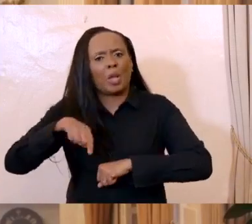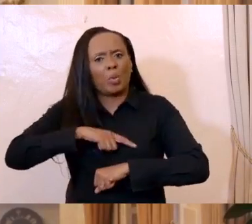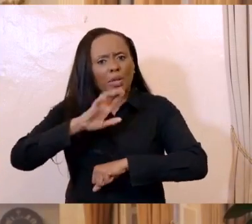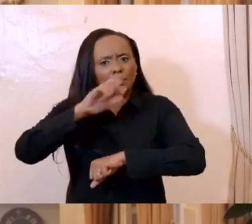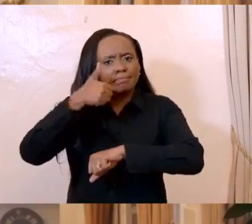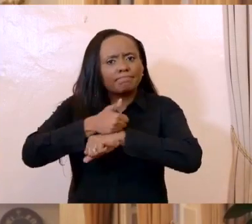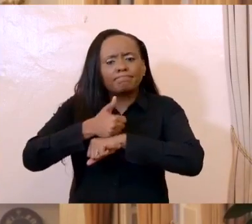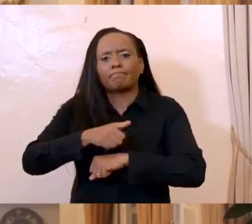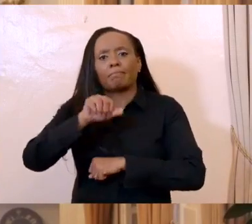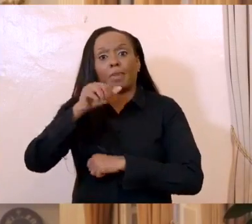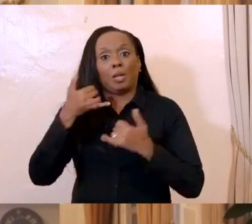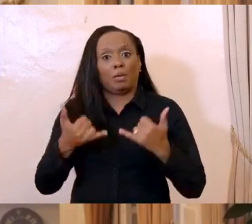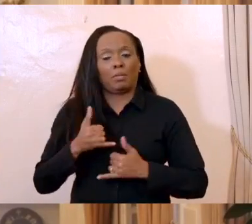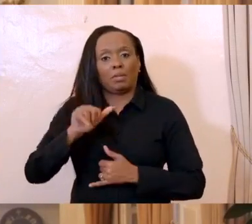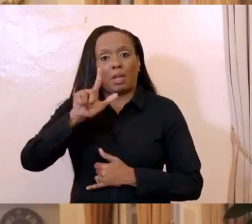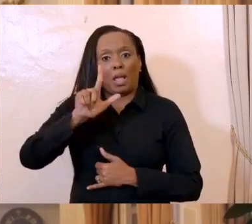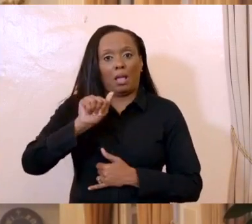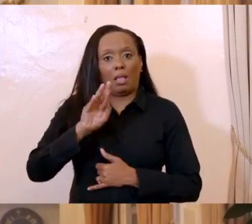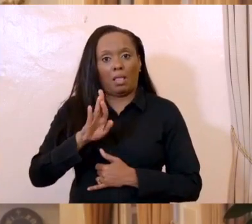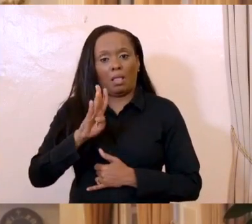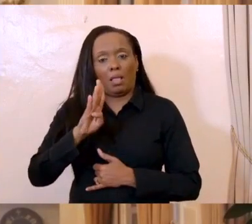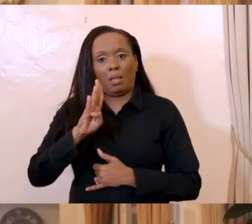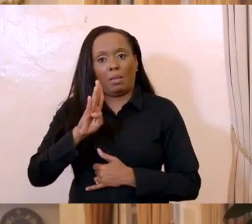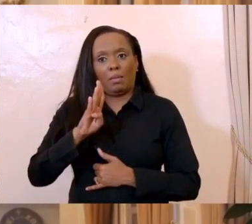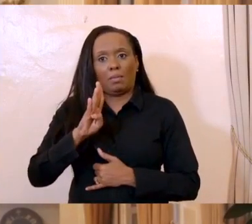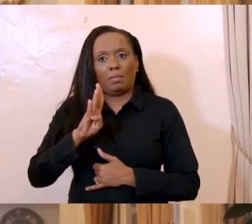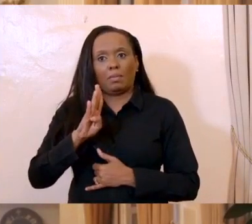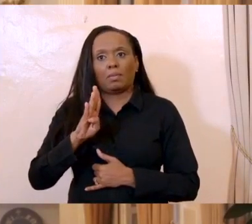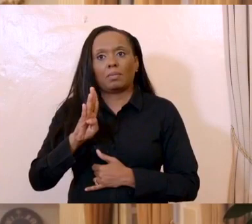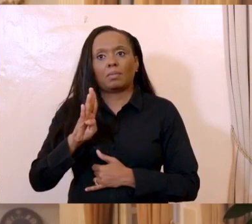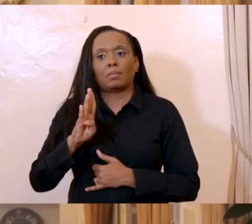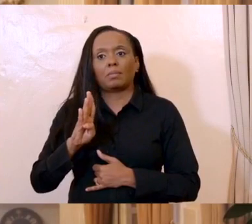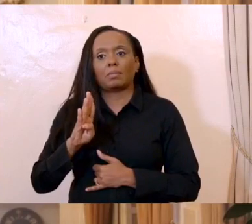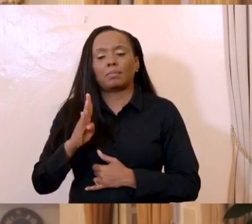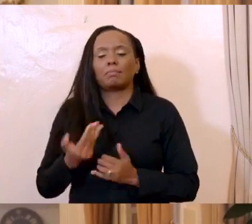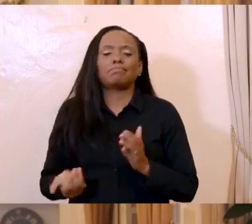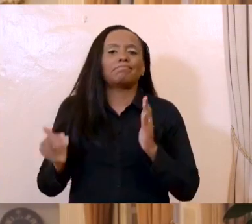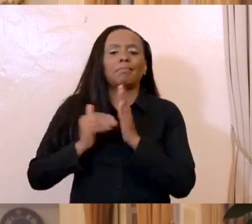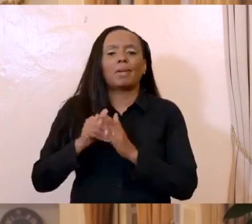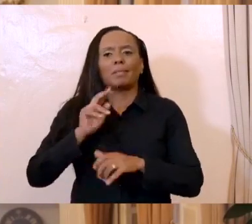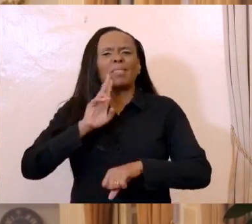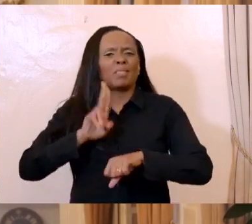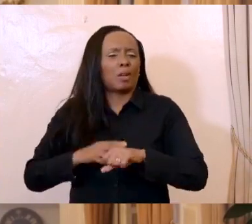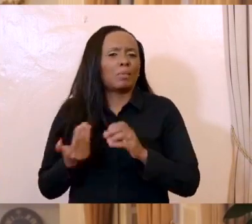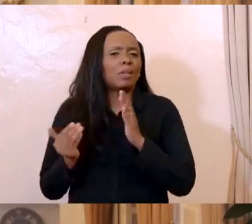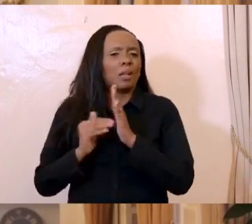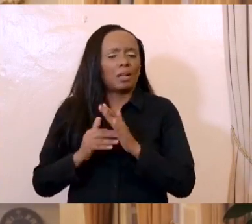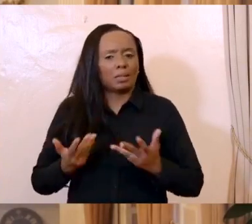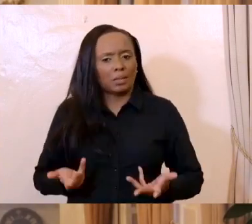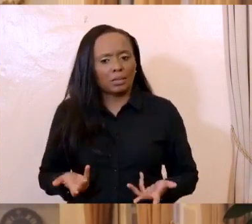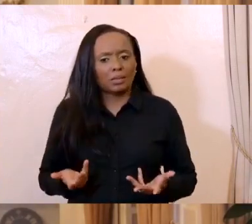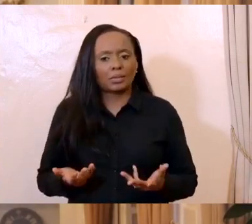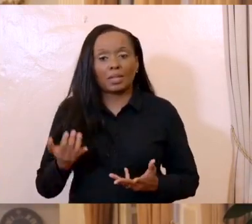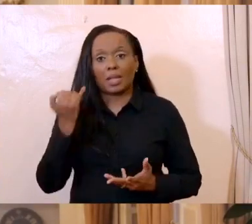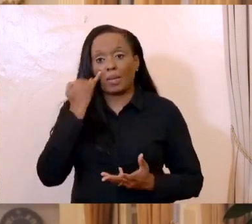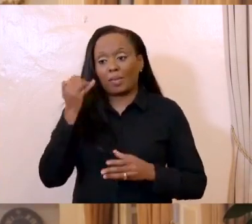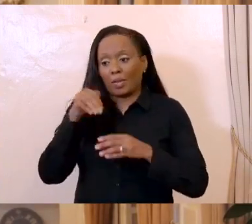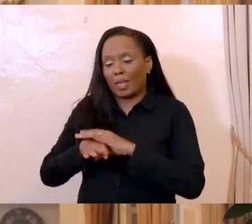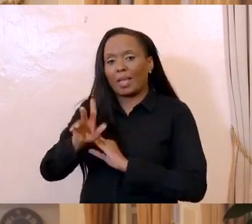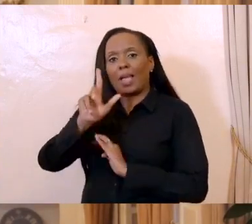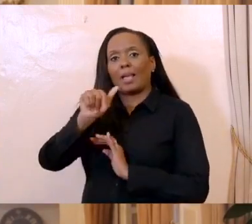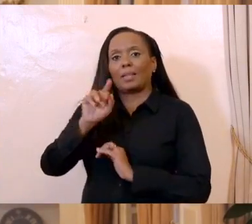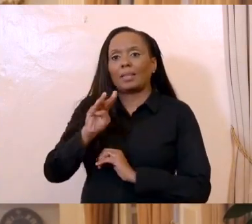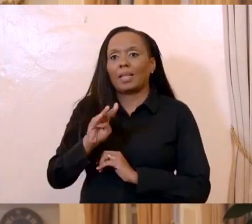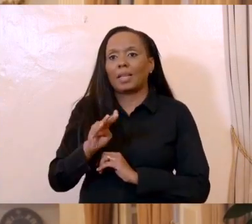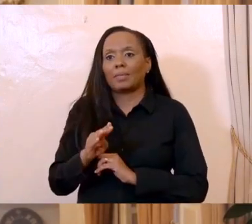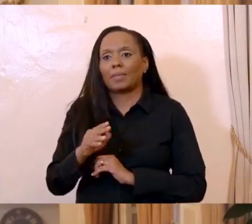the lab right now is back to some degree of normalcy, I would say. And if you had to go into the lab now, you will not